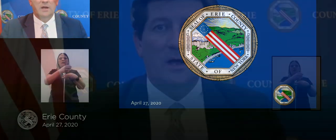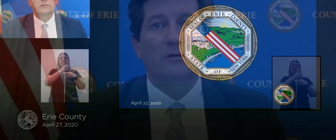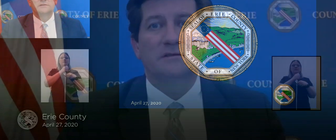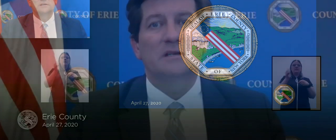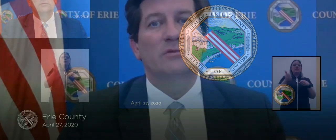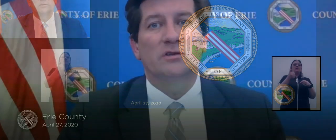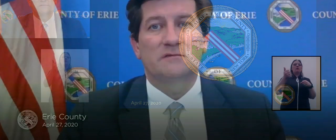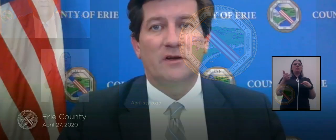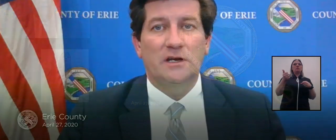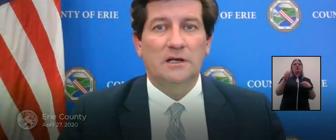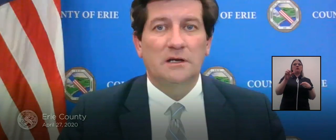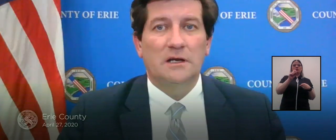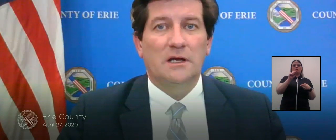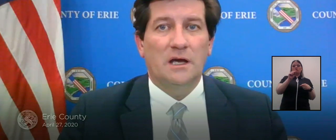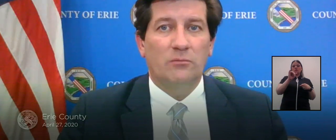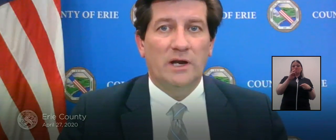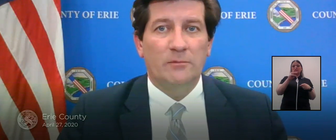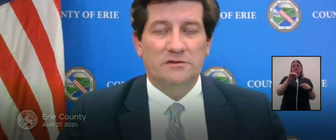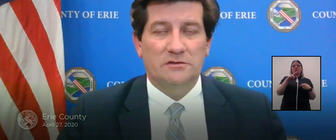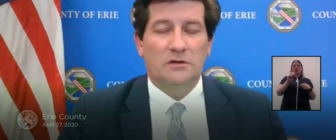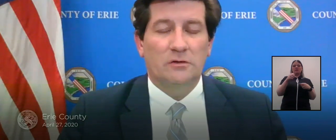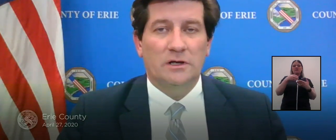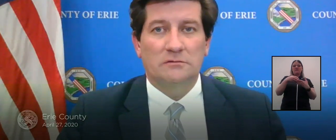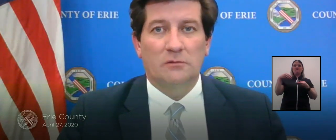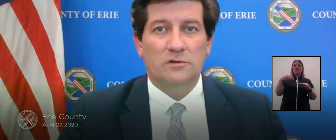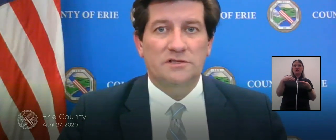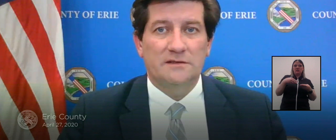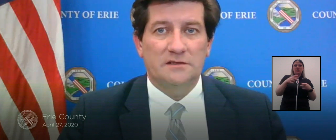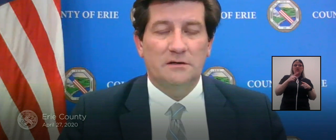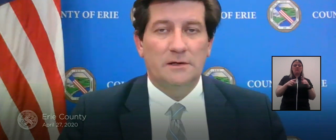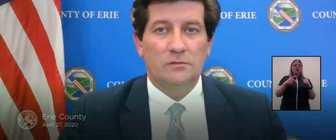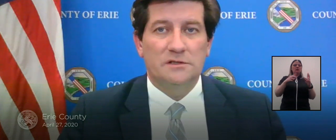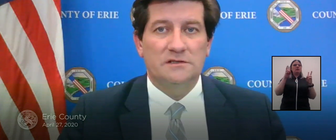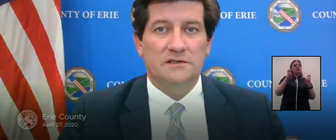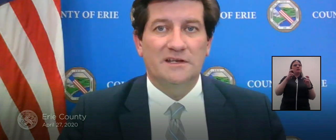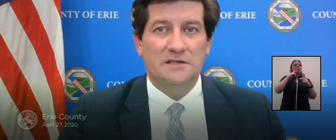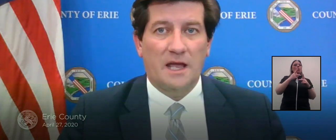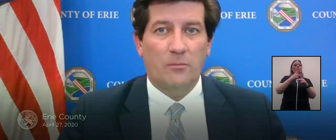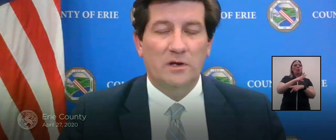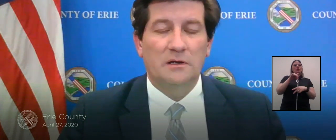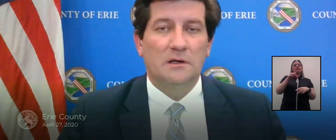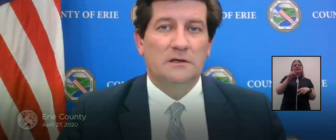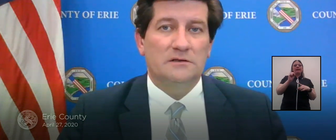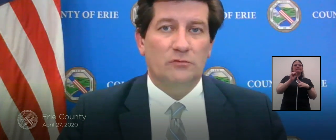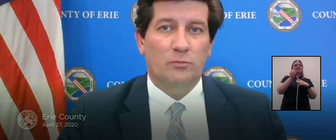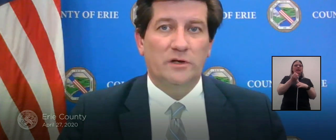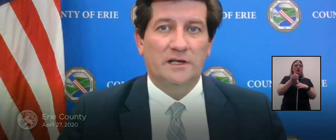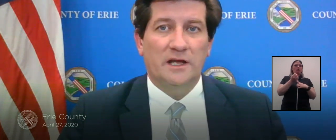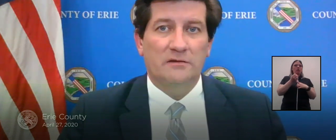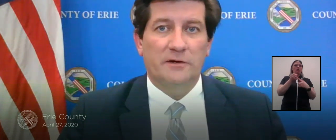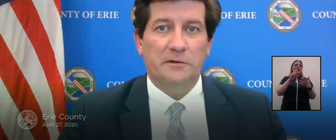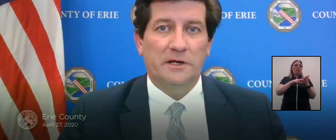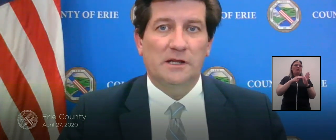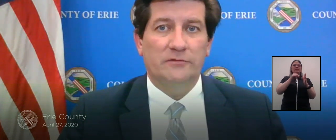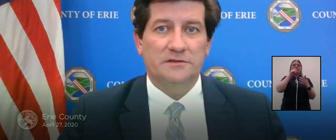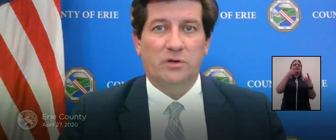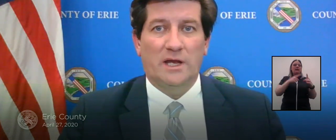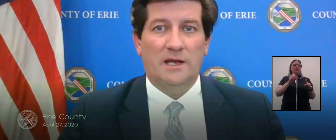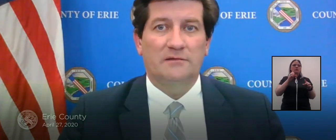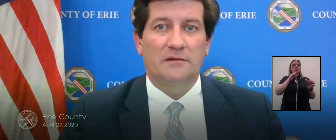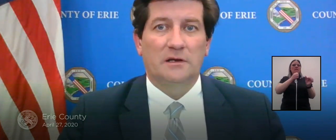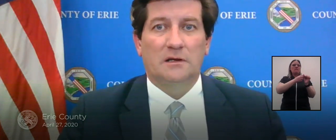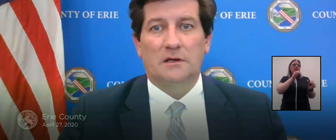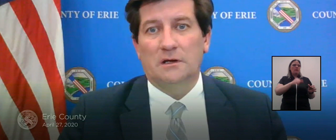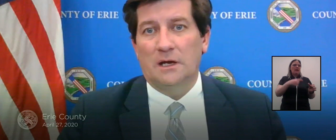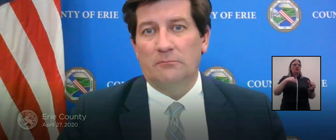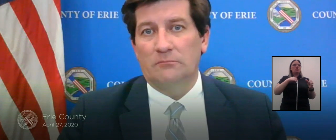another round of stimulus funding, but I'm also going under a worst case scenario, which is it doesn't happen. So we're putting together varying levels of